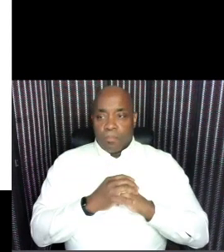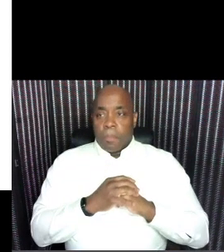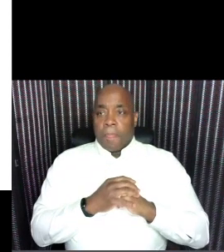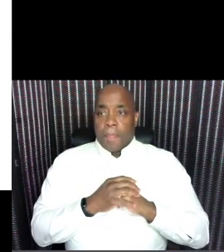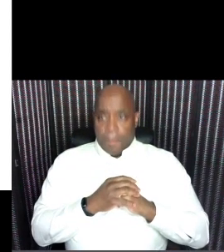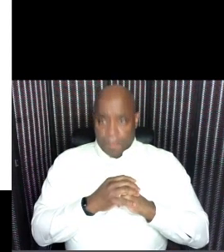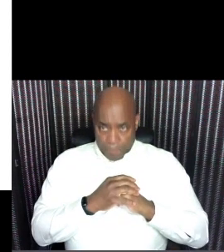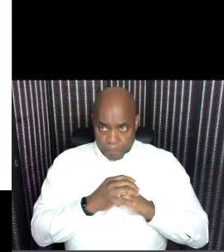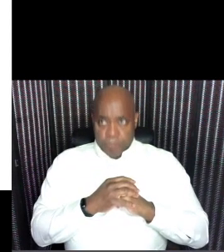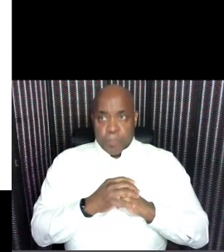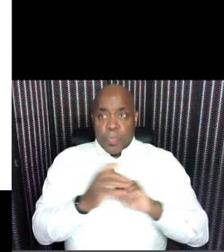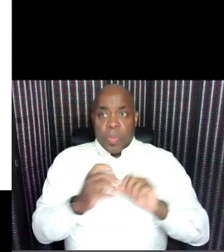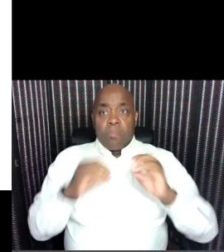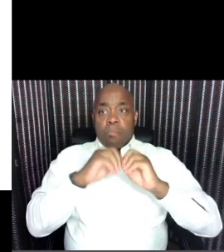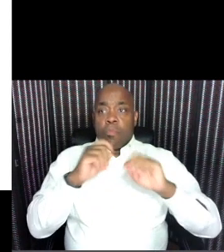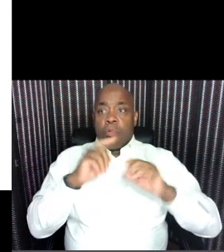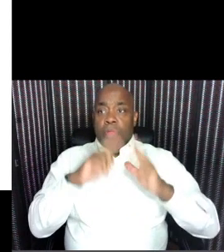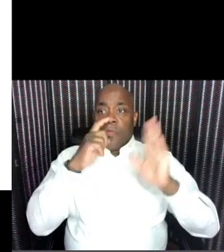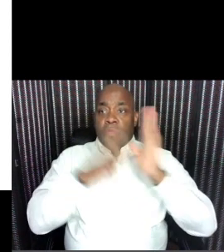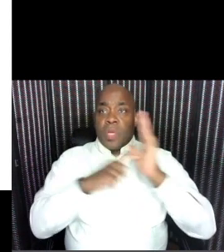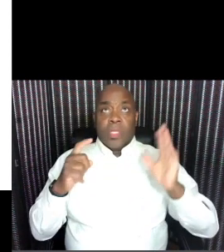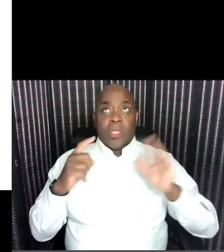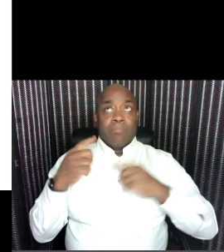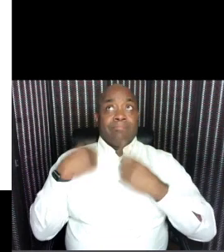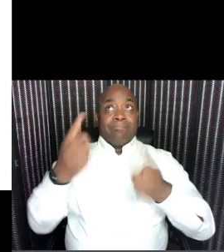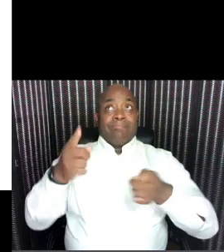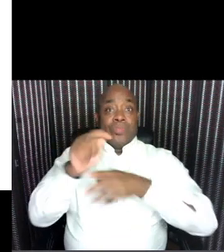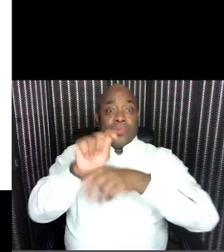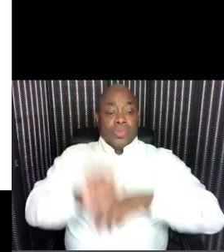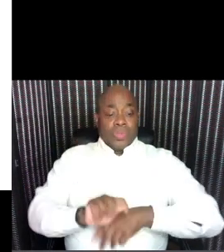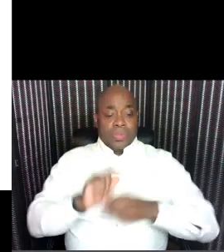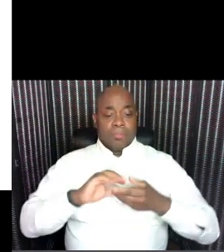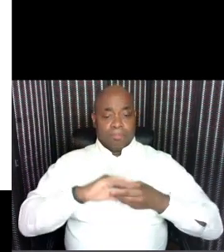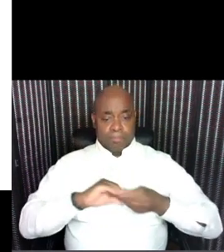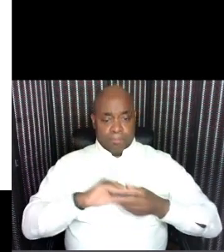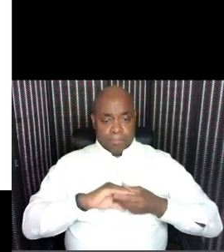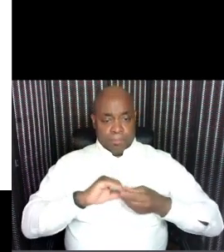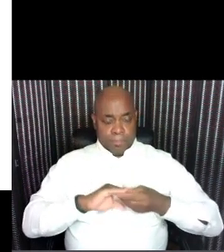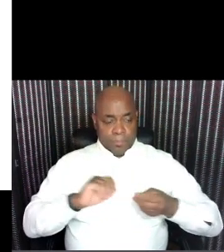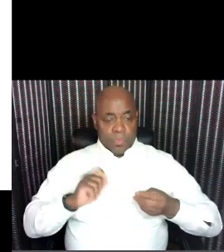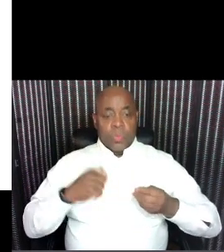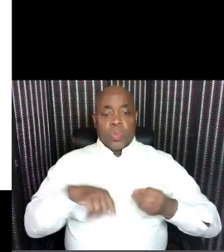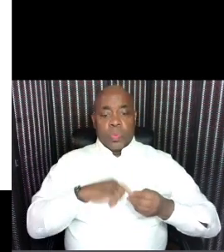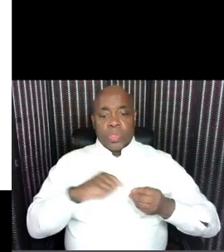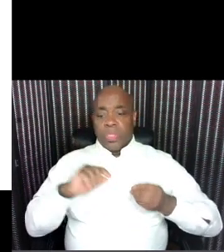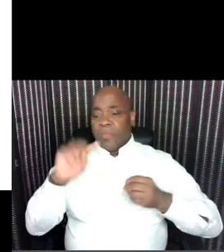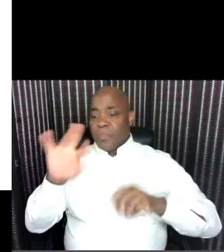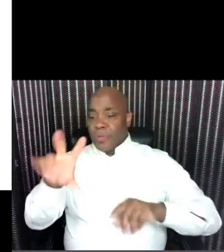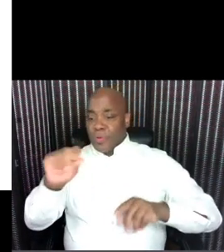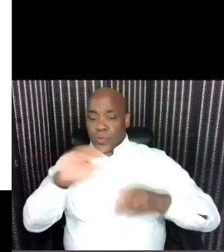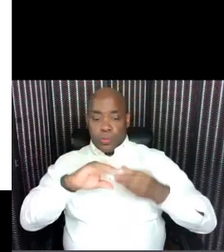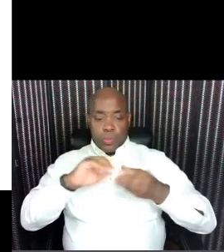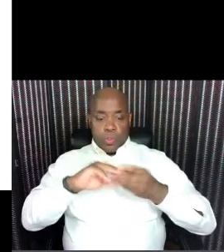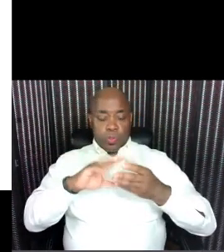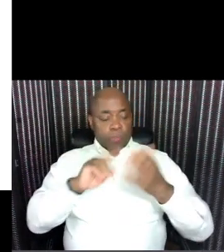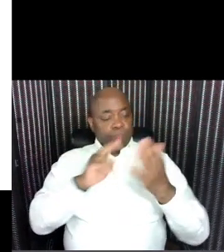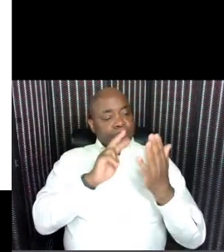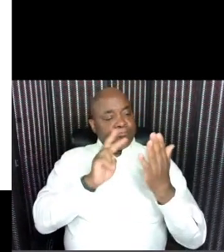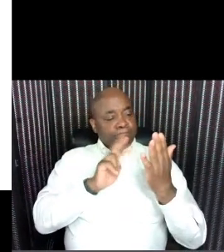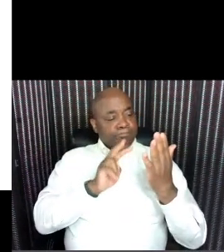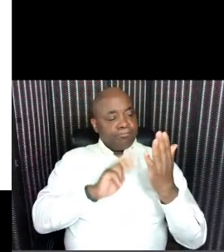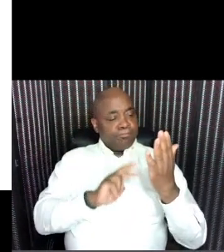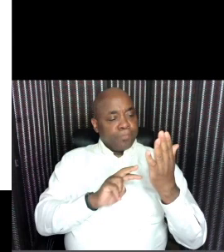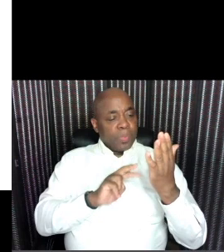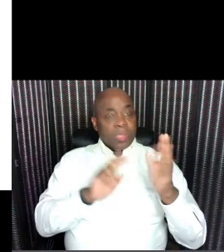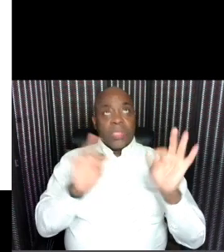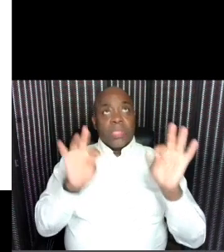to recognize there's a long tradition, as I say, when we're rereading the Florida story, and key figures that already